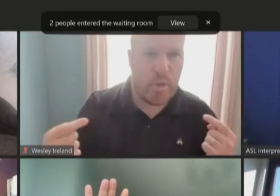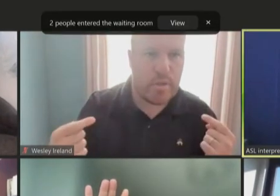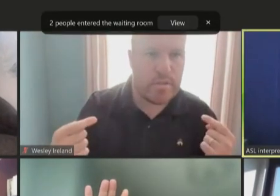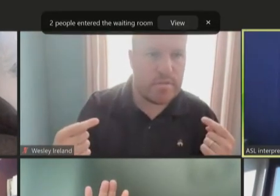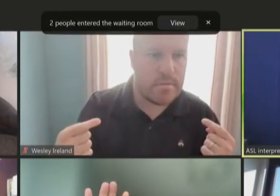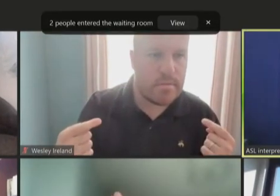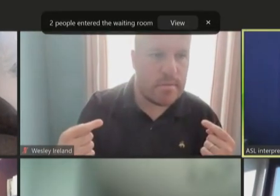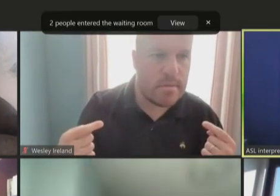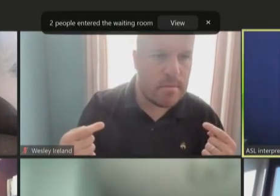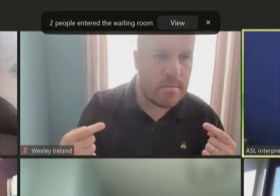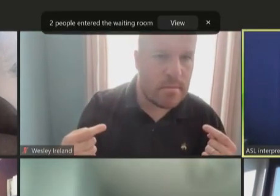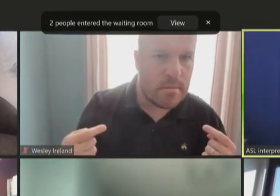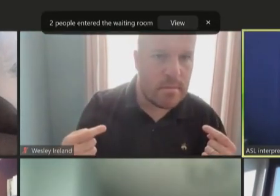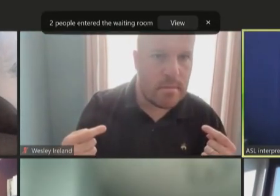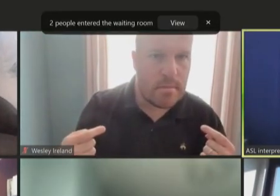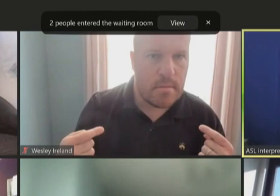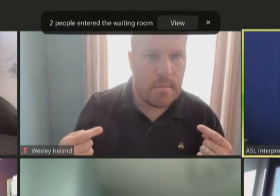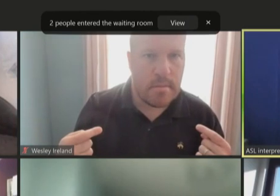Okay, are there any opposed?